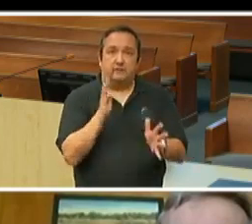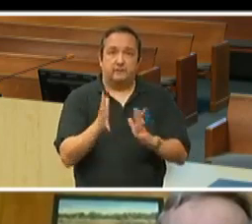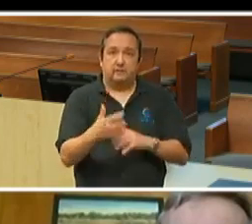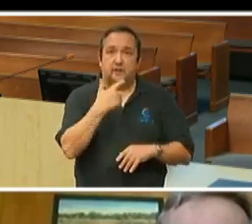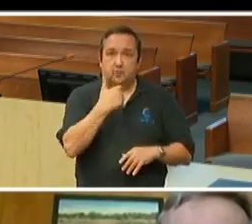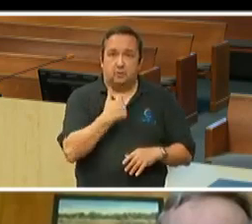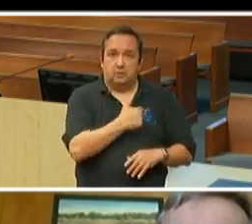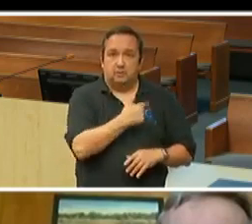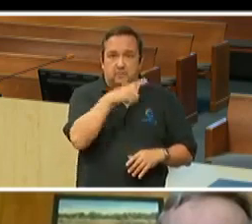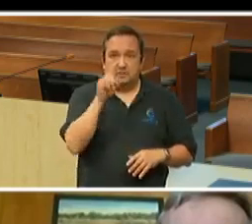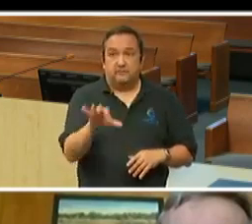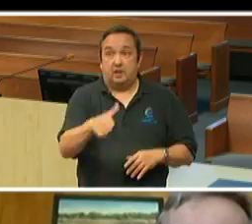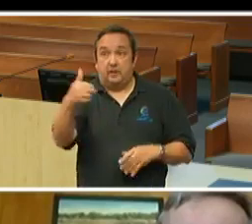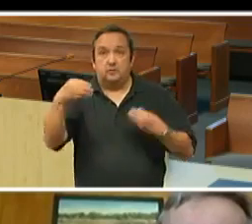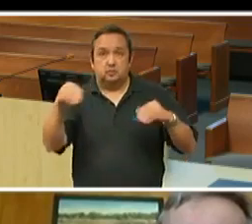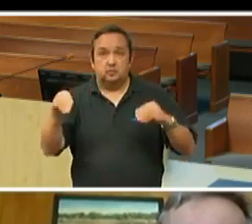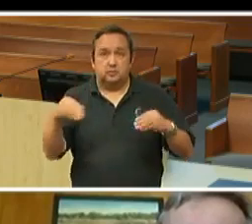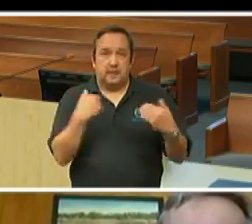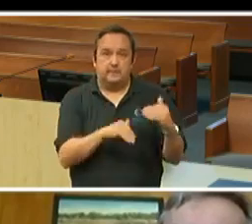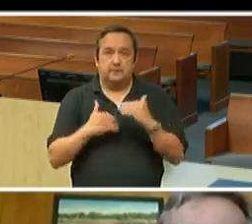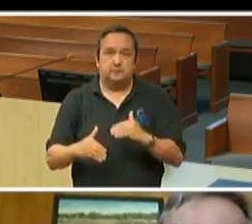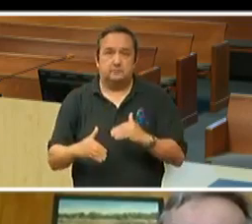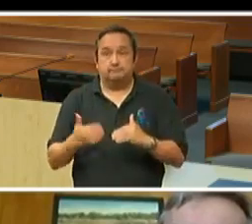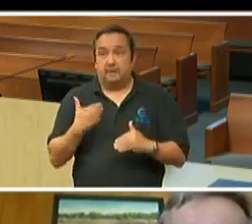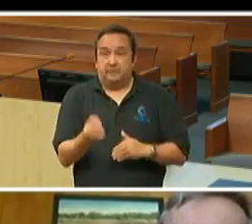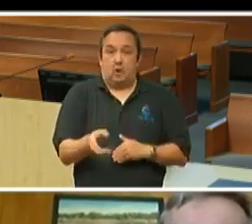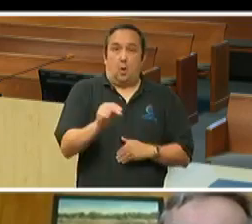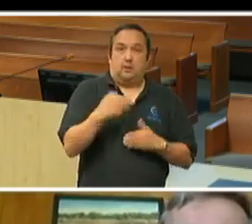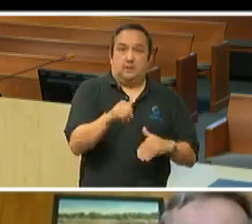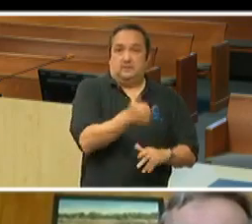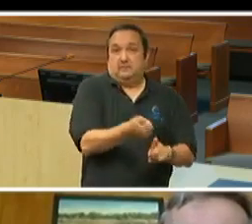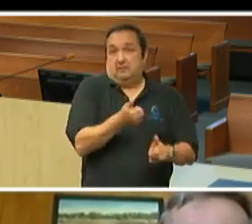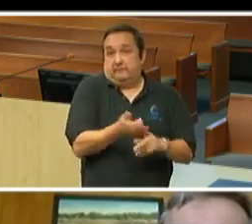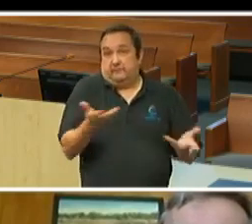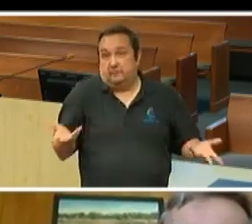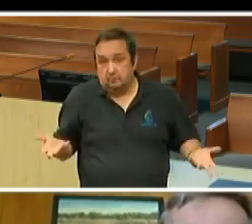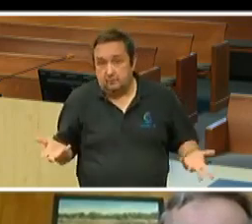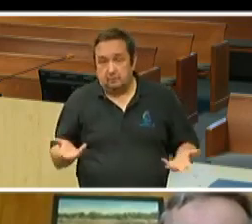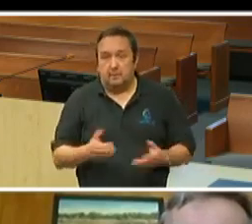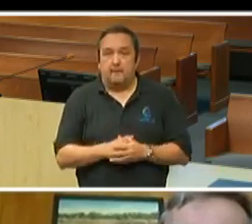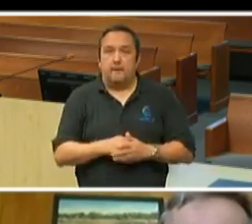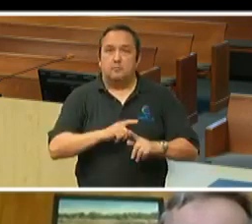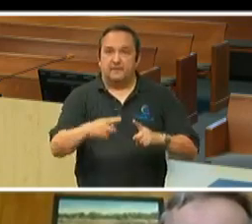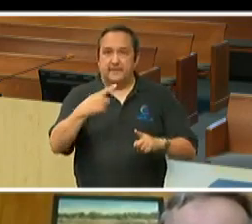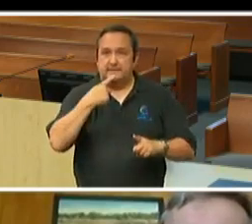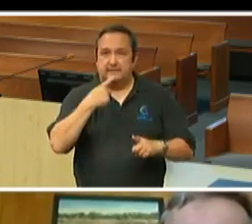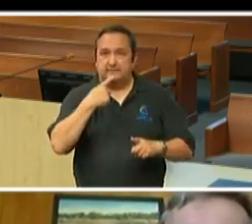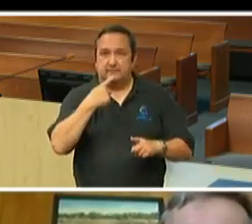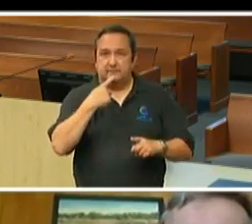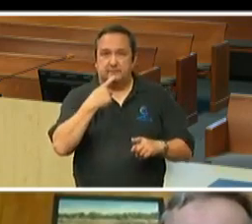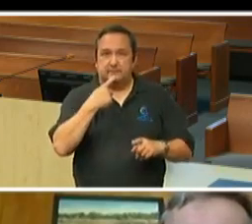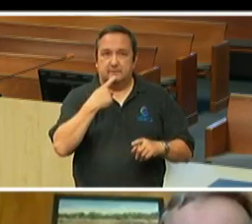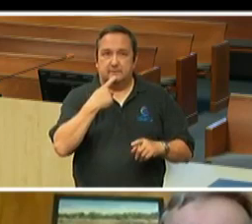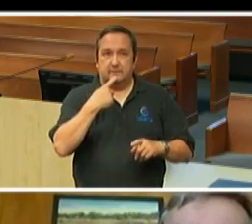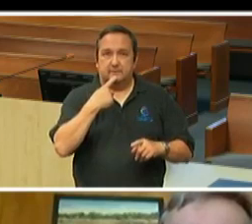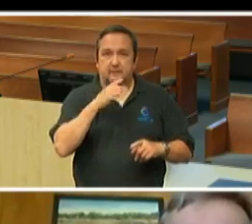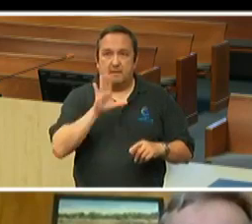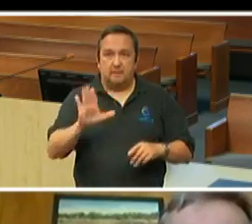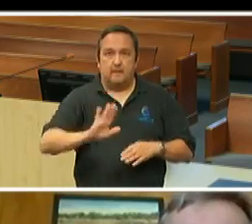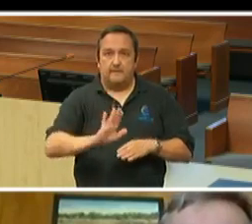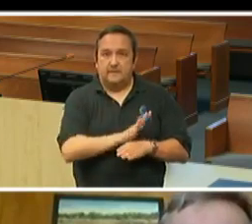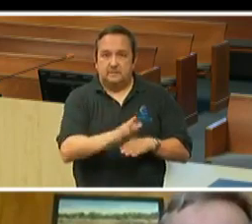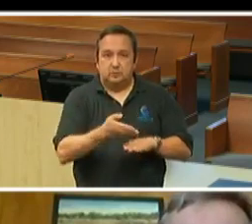traffic because of the other store's limitations. They had their own limitations, of course, But they said, of course, that their business